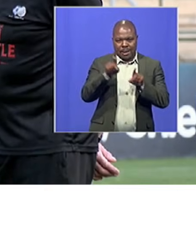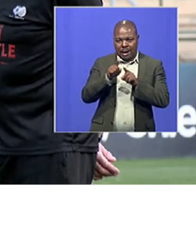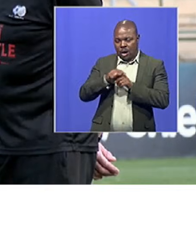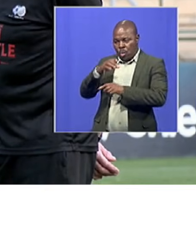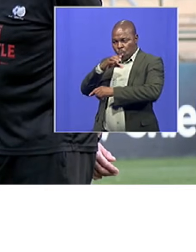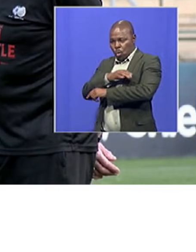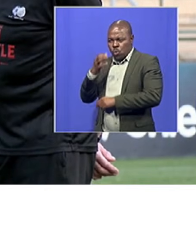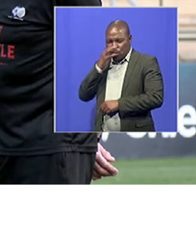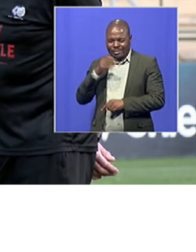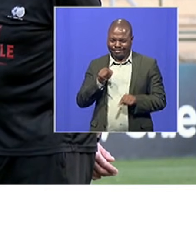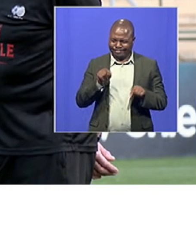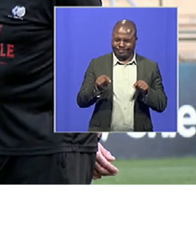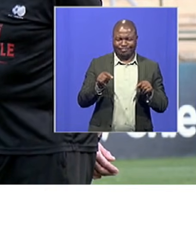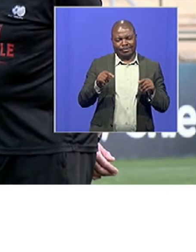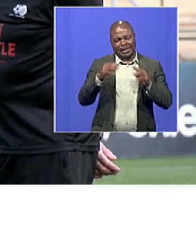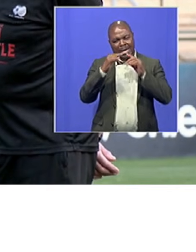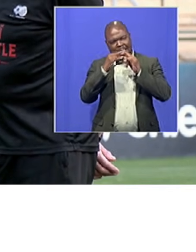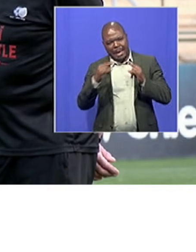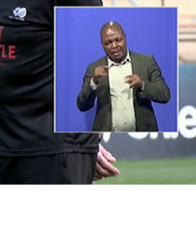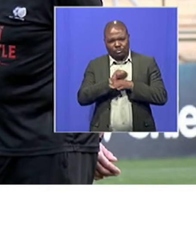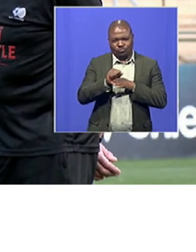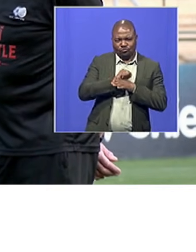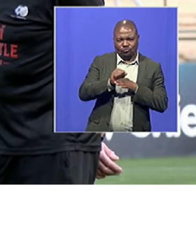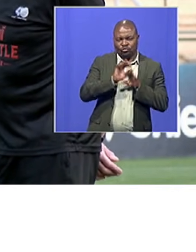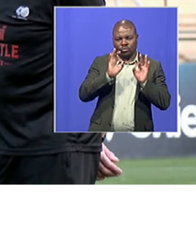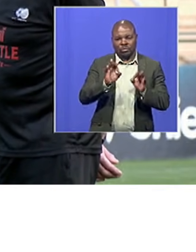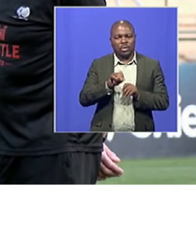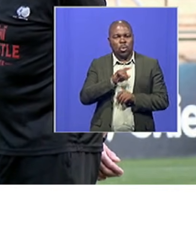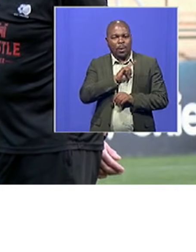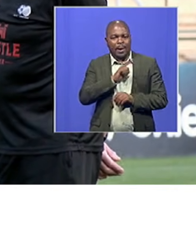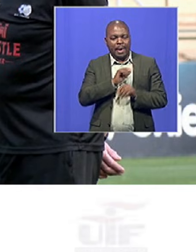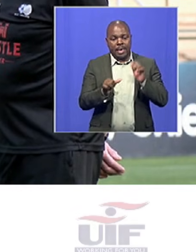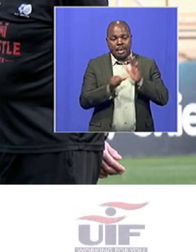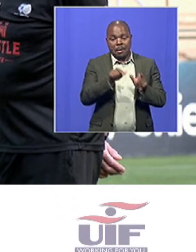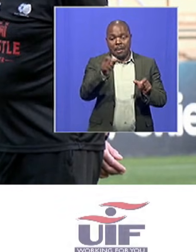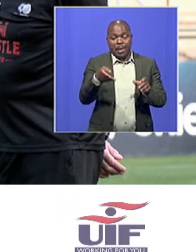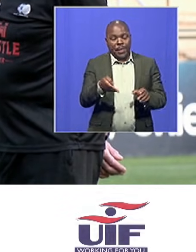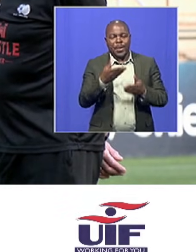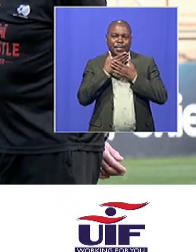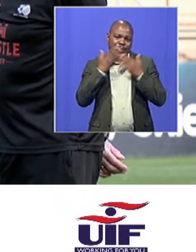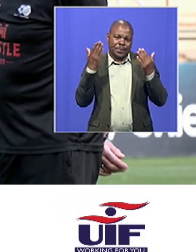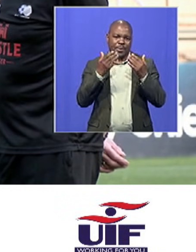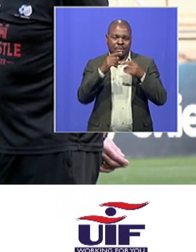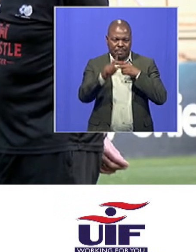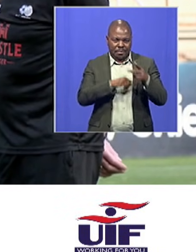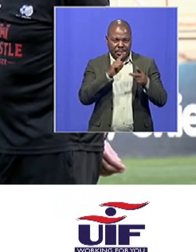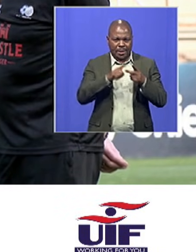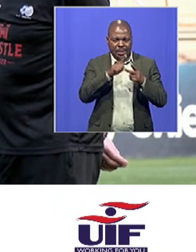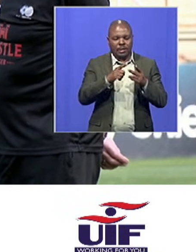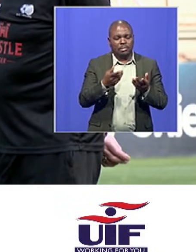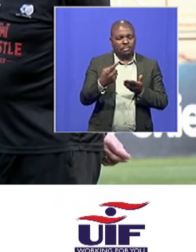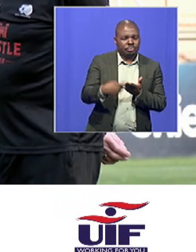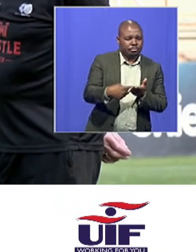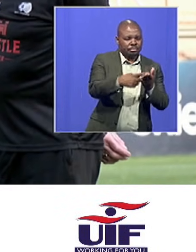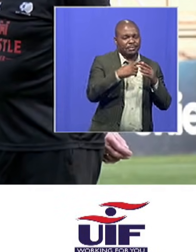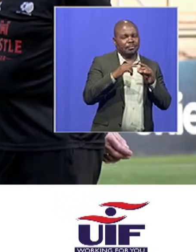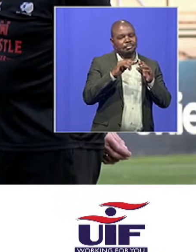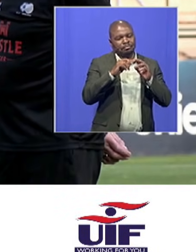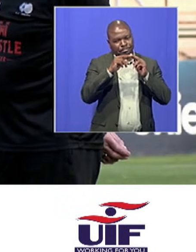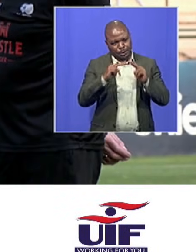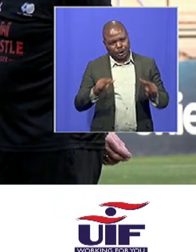ya mowa mme le ka ntlha ya go tlhoka batshameki ba ba botlhokwa. Mme bana ba tshwanela ke go dira kagiso le ntlha ya